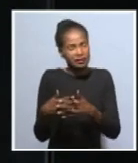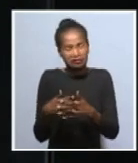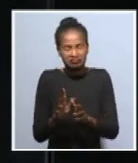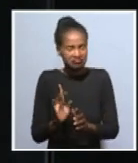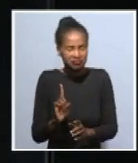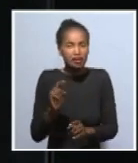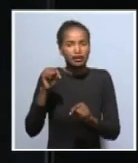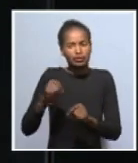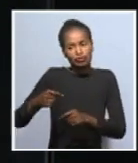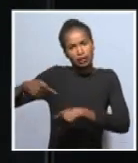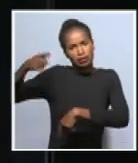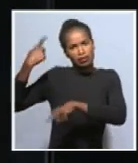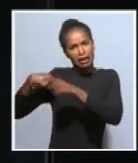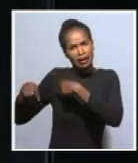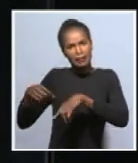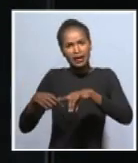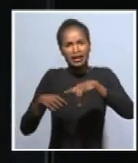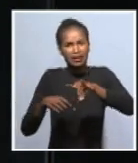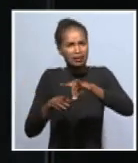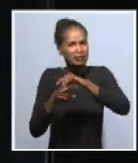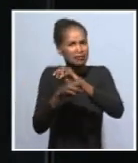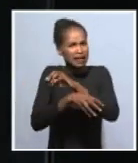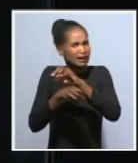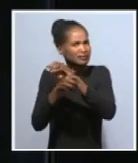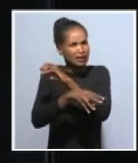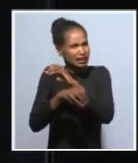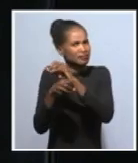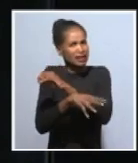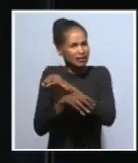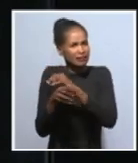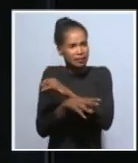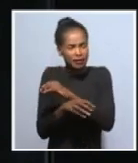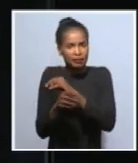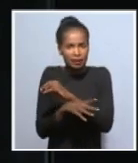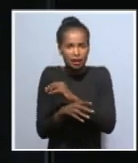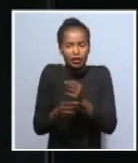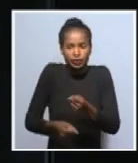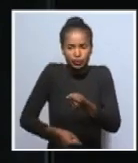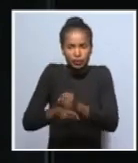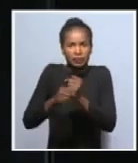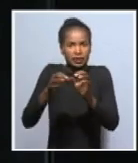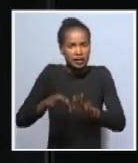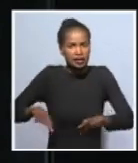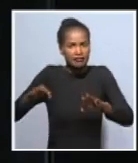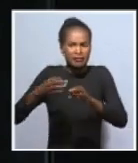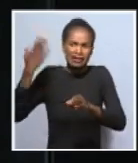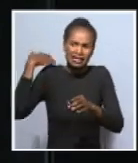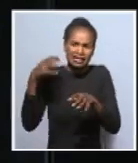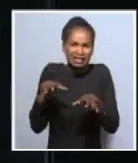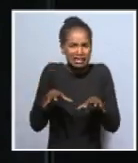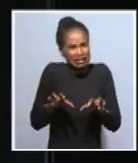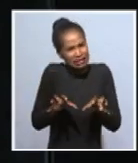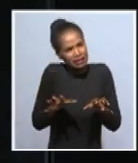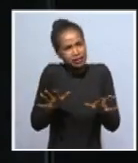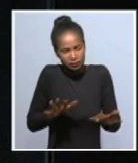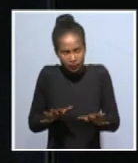and we need to restock, and we need to bring the farmers back on their legs in order to start prospering.